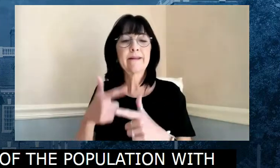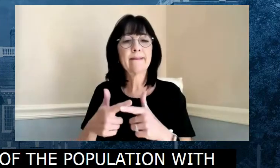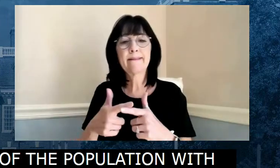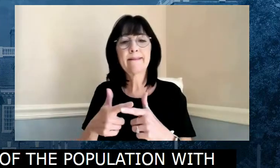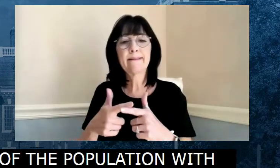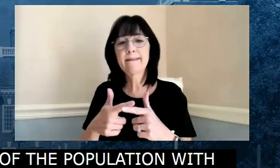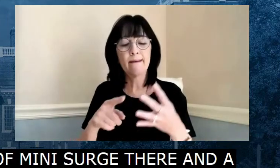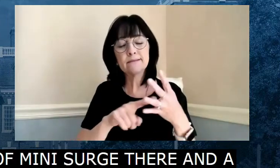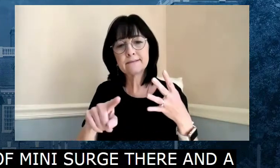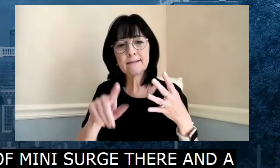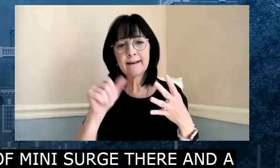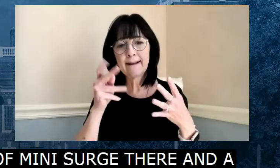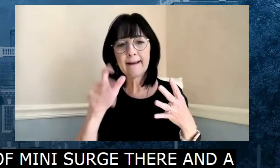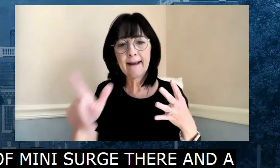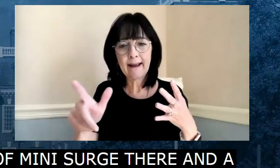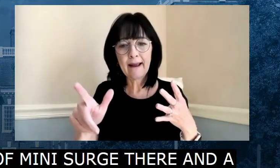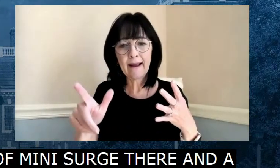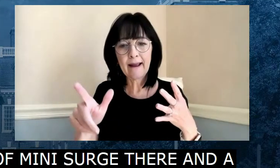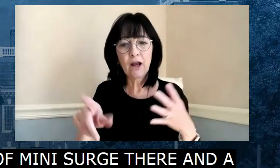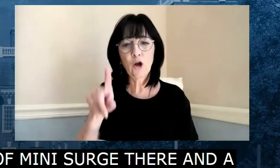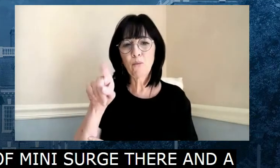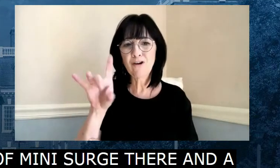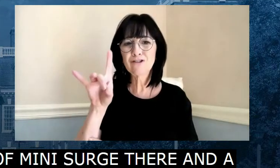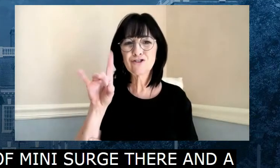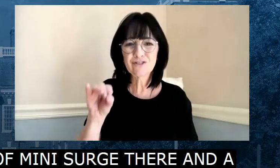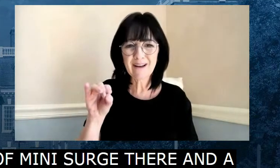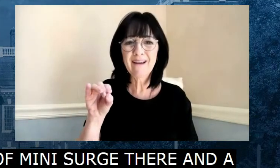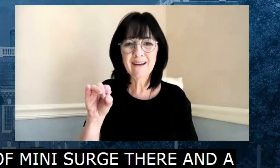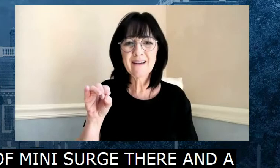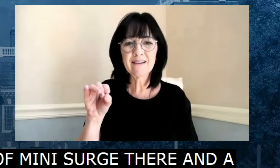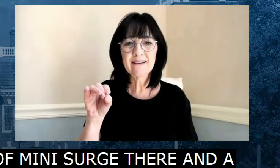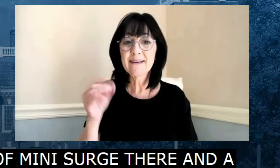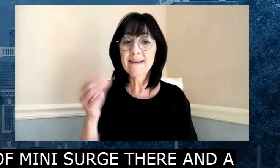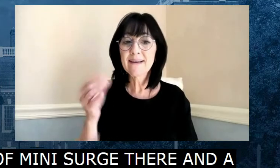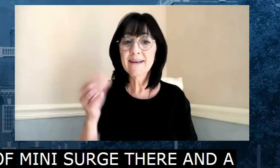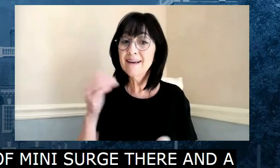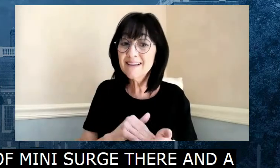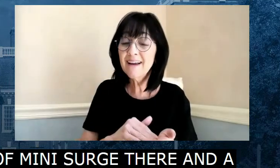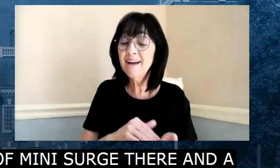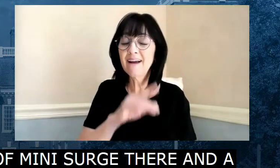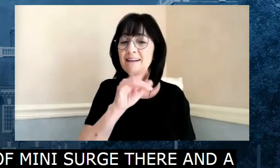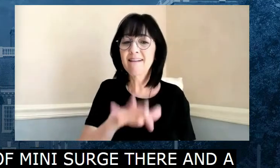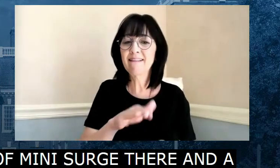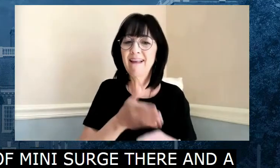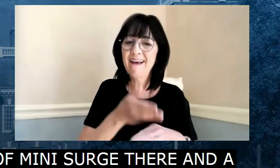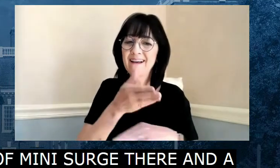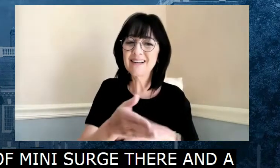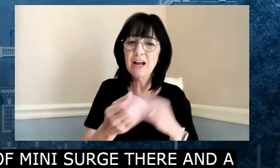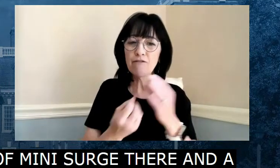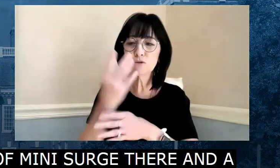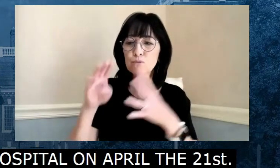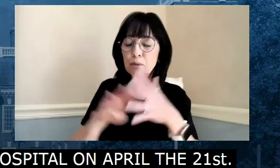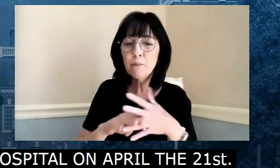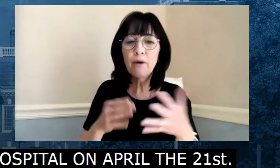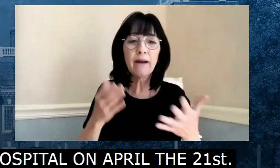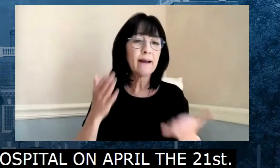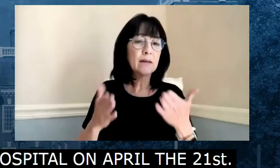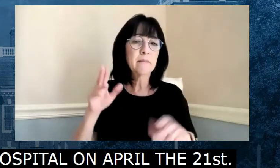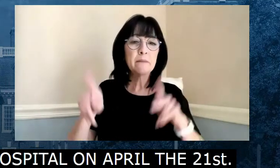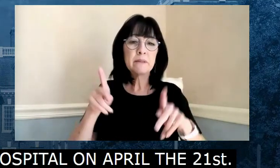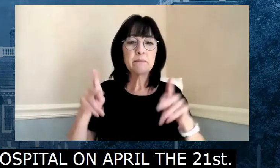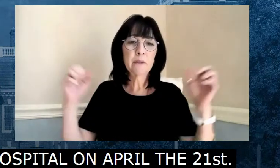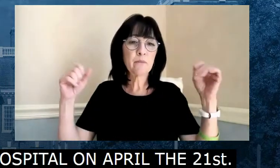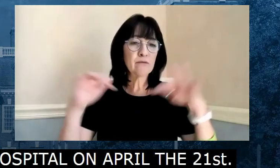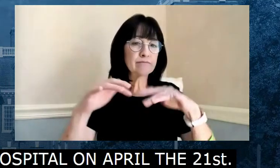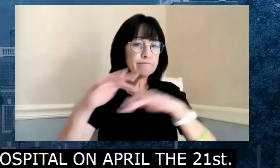Delawareans in the hospital on April the 21st. Again, several months into our vaccination